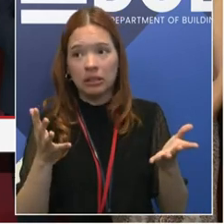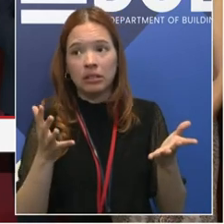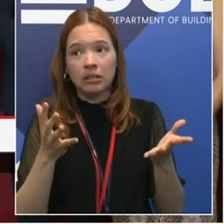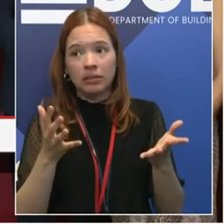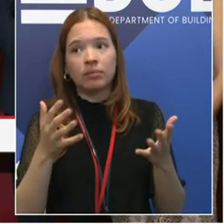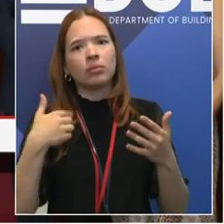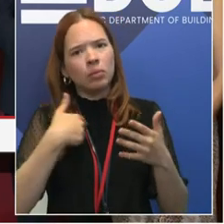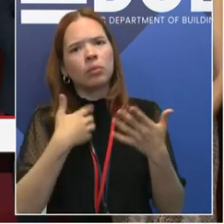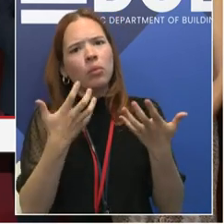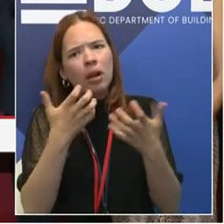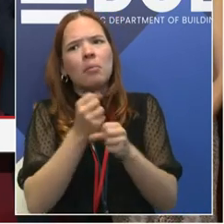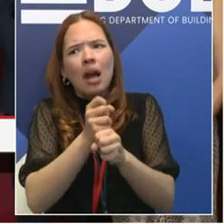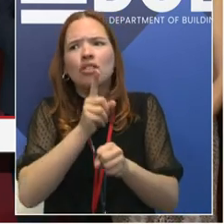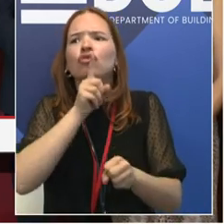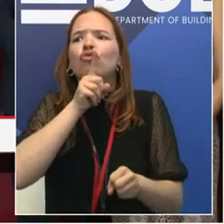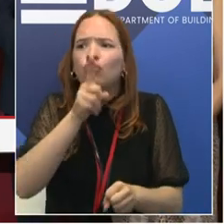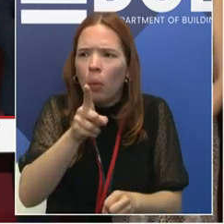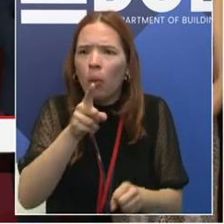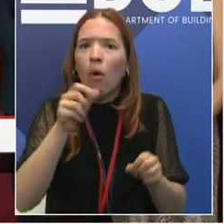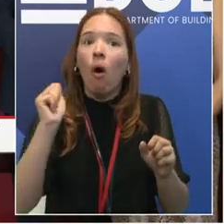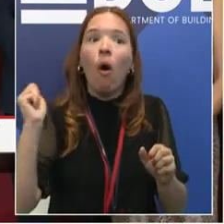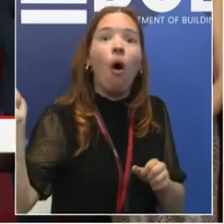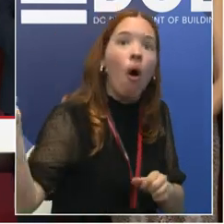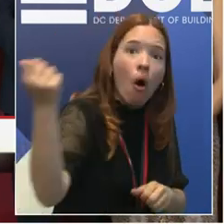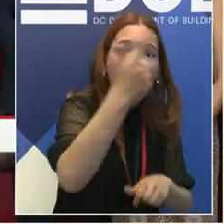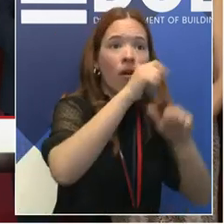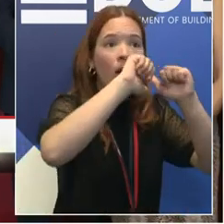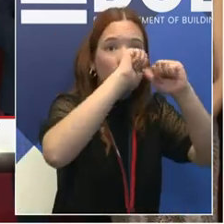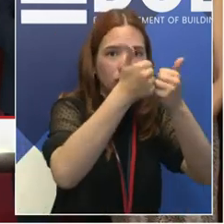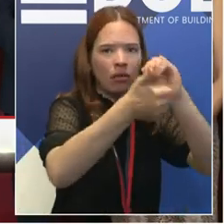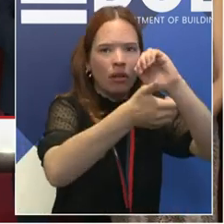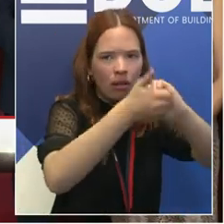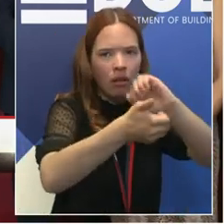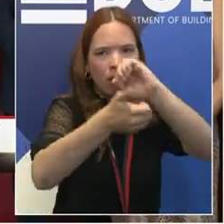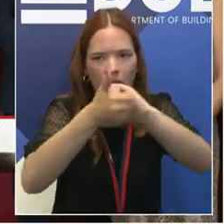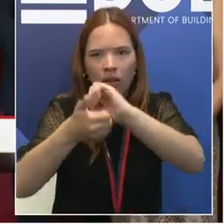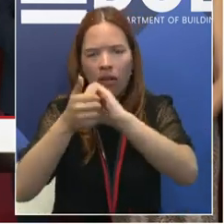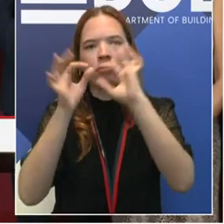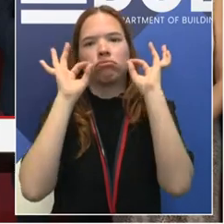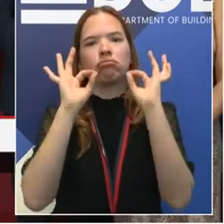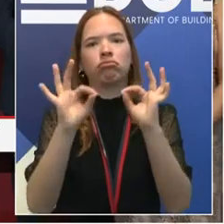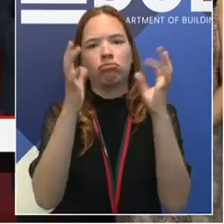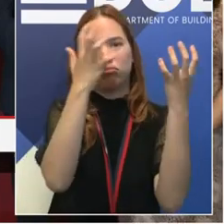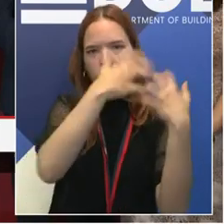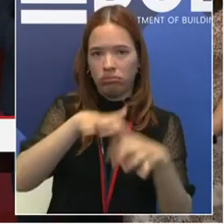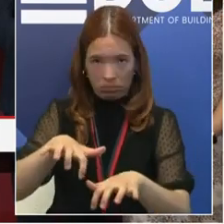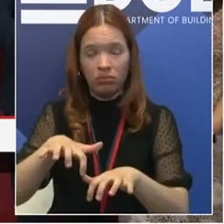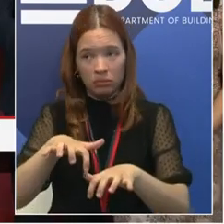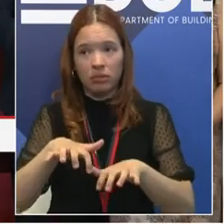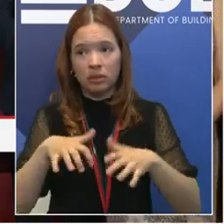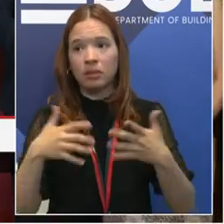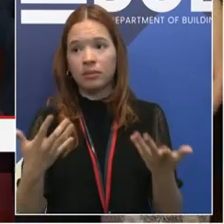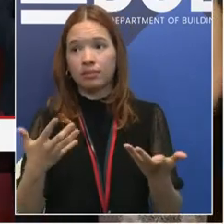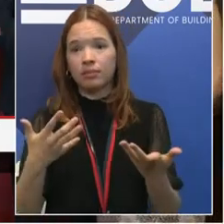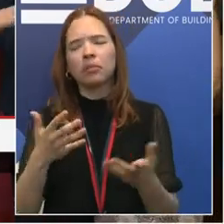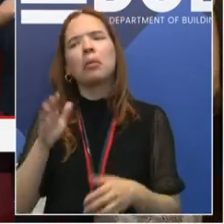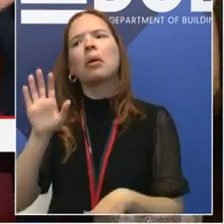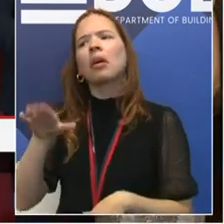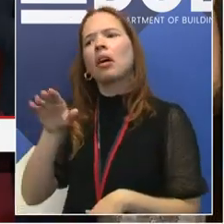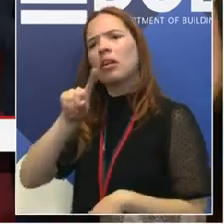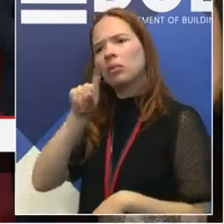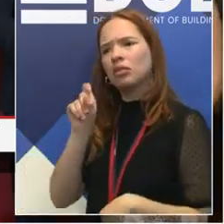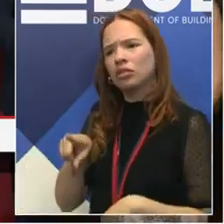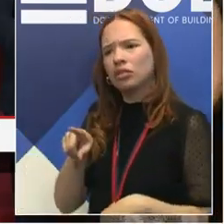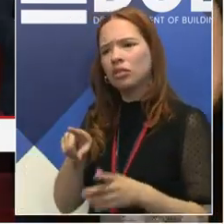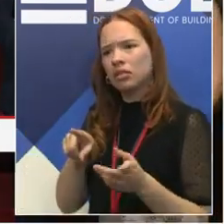efficiently on their mission. Yeah. I have a question for the new director. Sure. In regard, Delia Gonzalez from Channel 9.